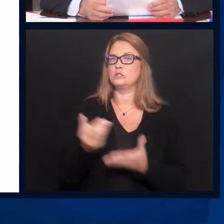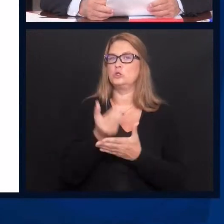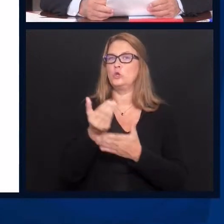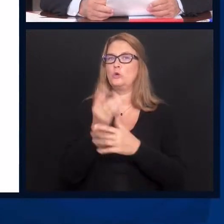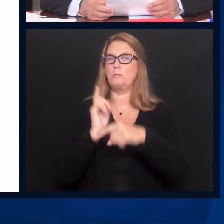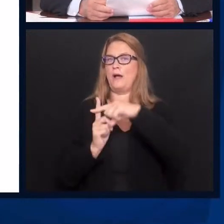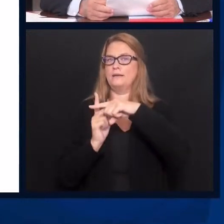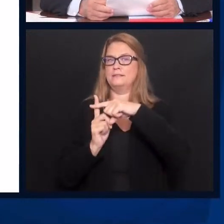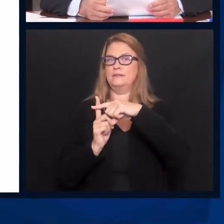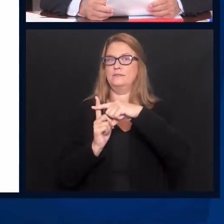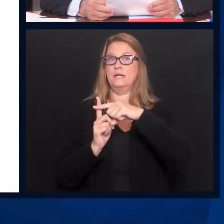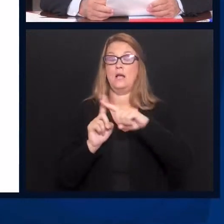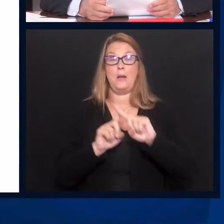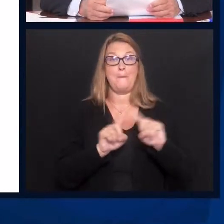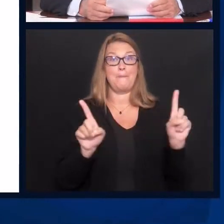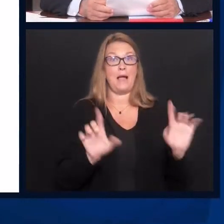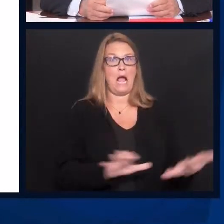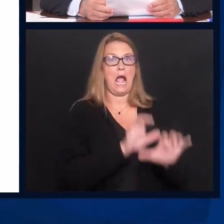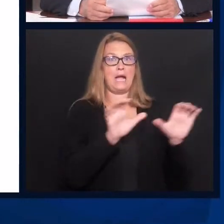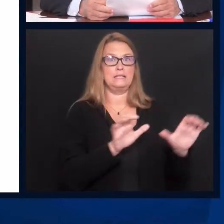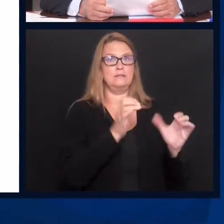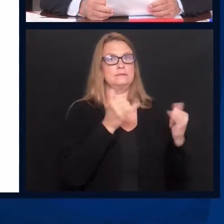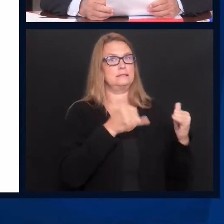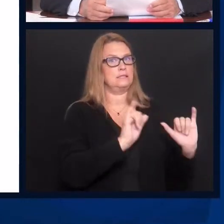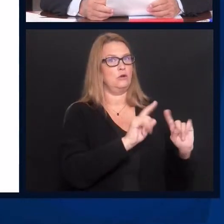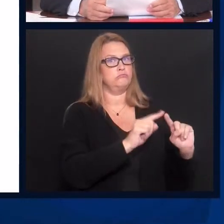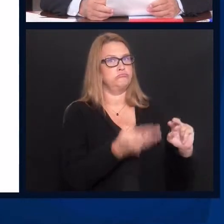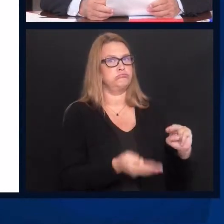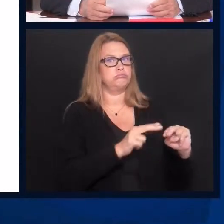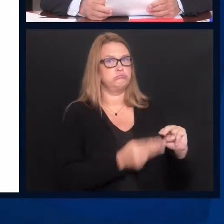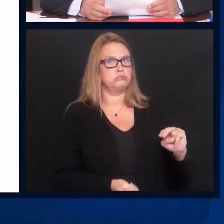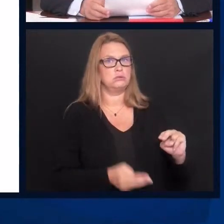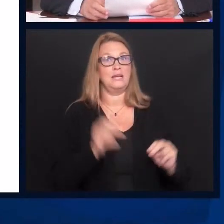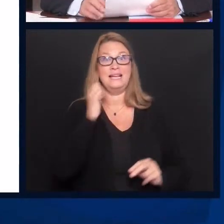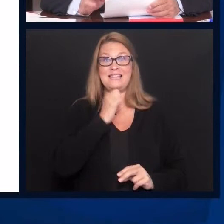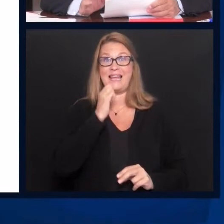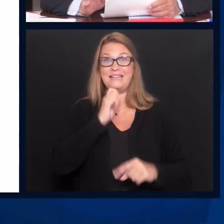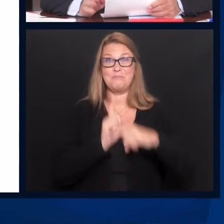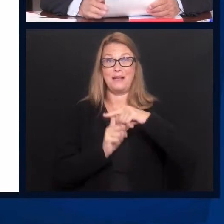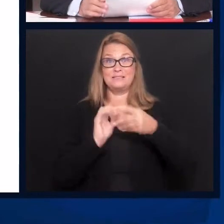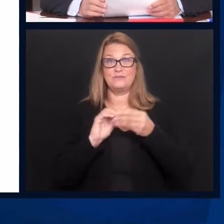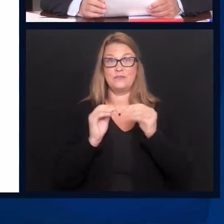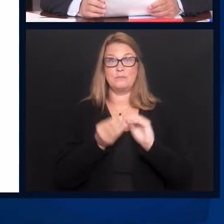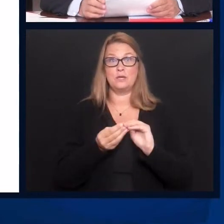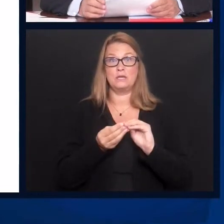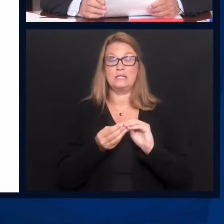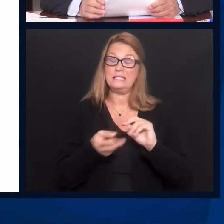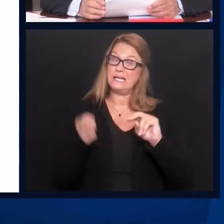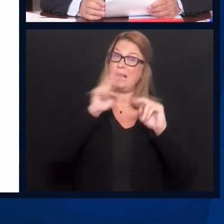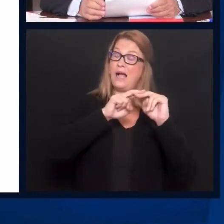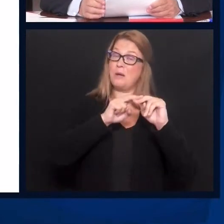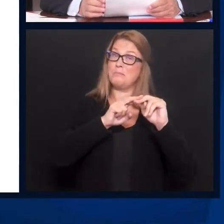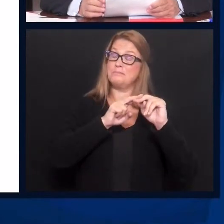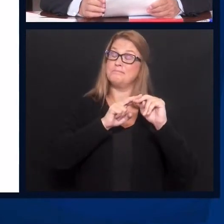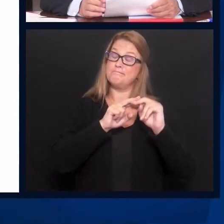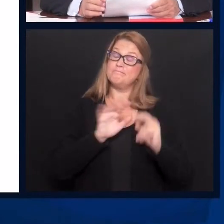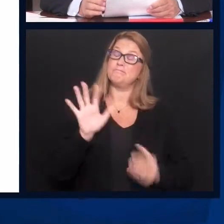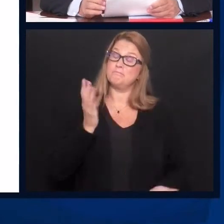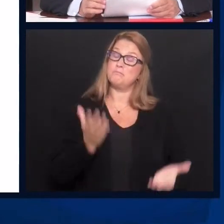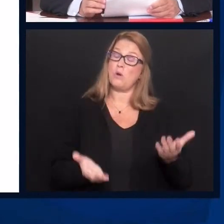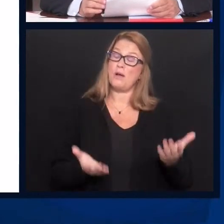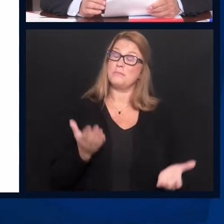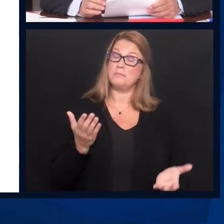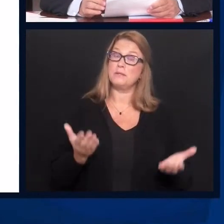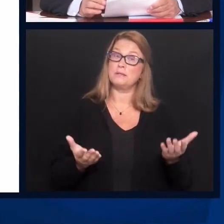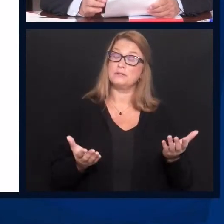positive cases, but our active cases continue to fall. Our daily positivity rate is up. We probably, it's